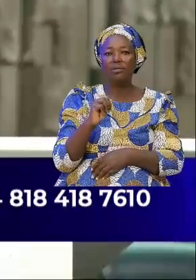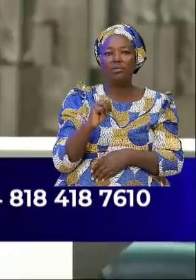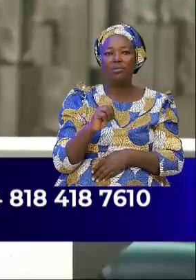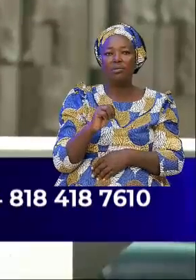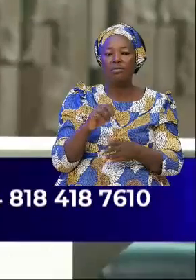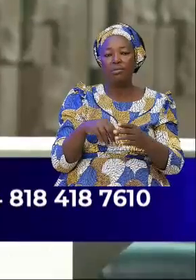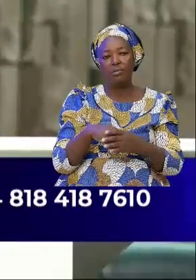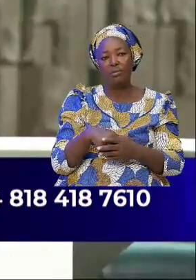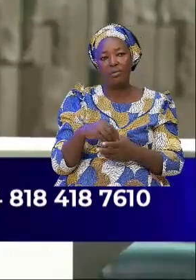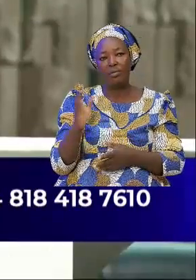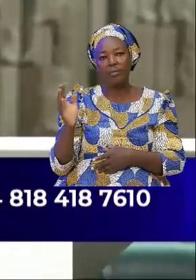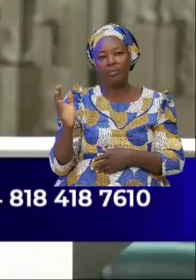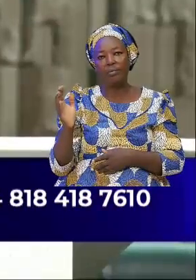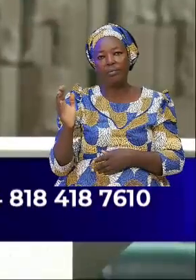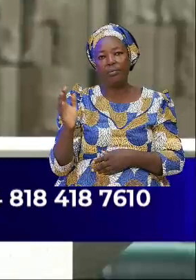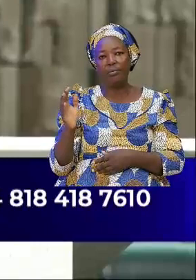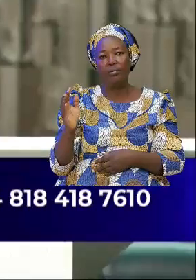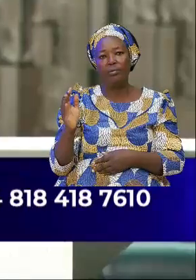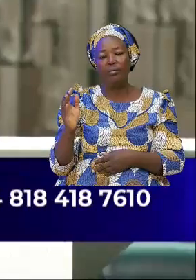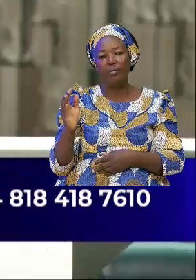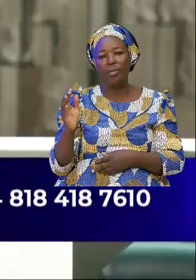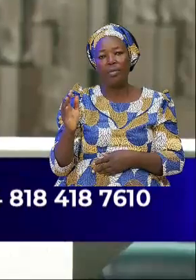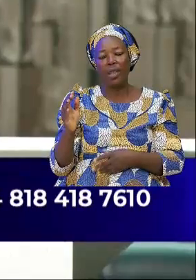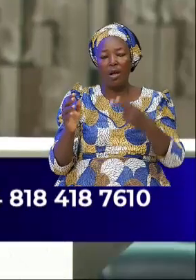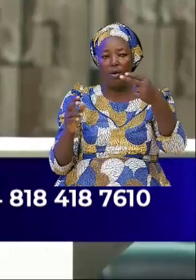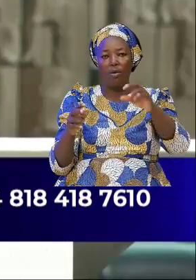miracle, you bring them out. All two, are we true now?